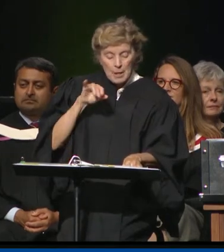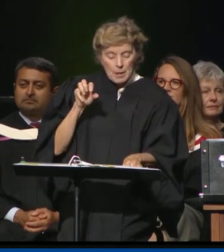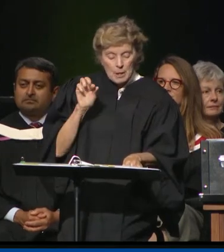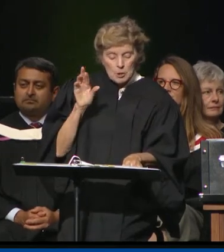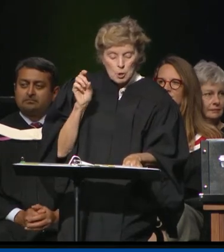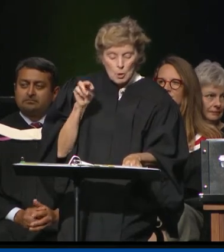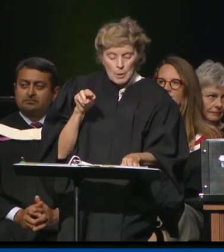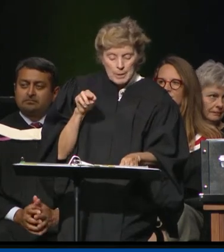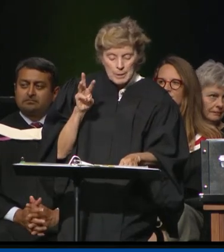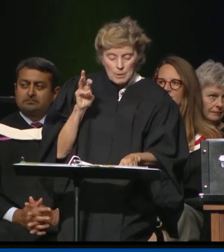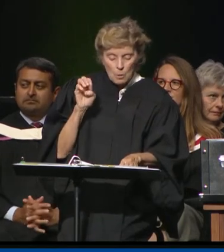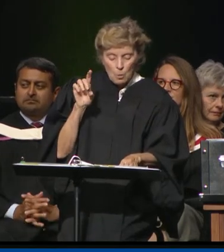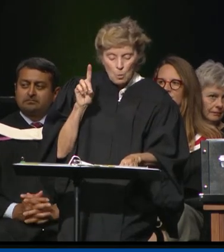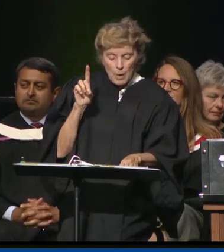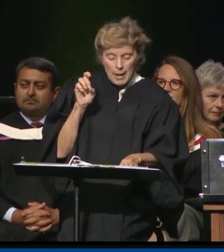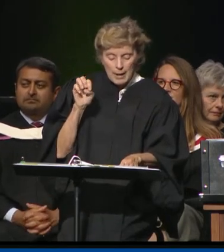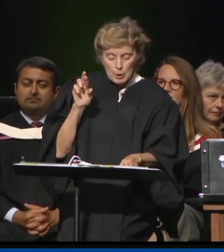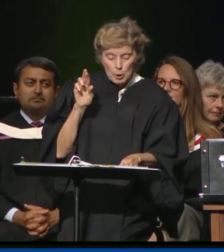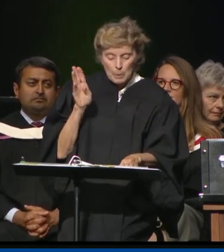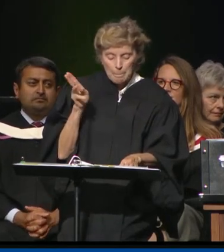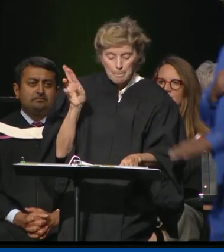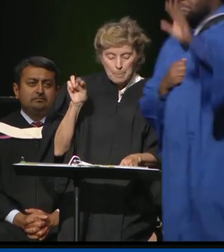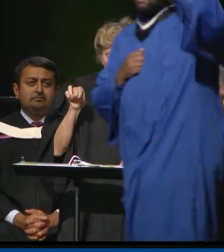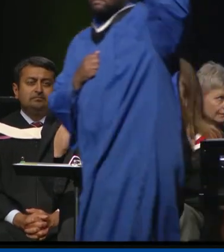Jordan Wedderburn.